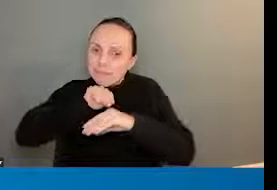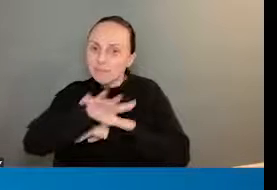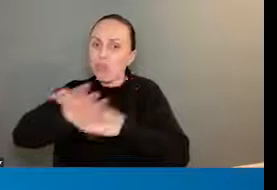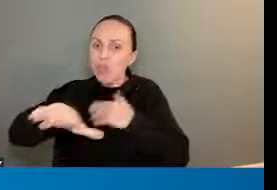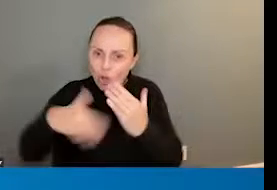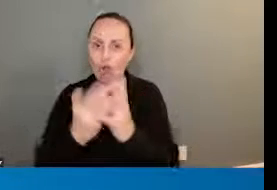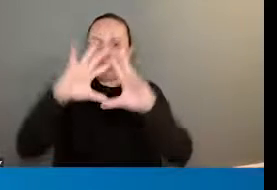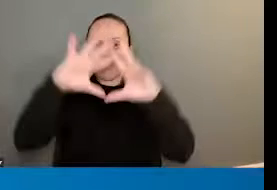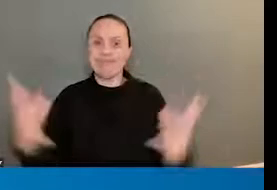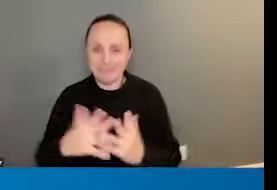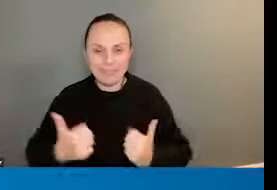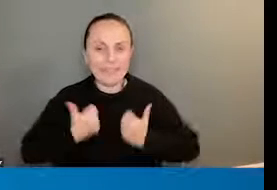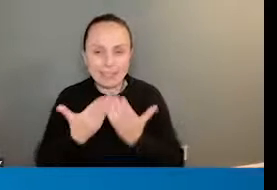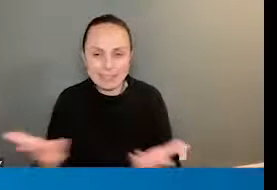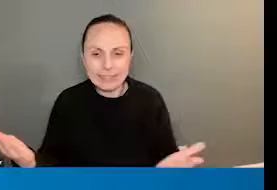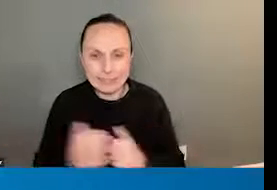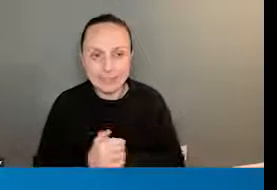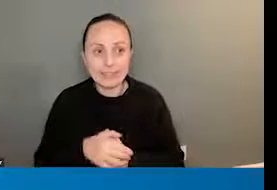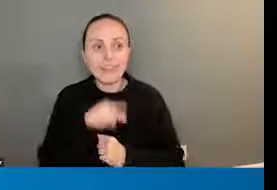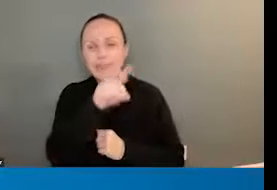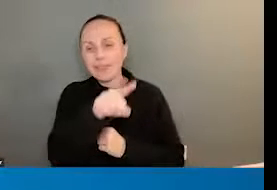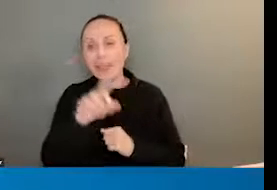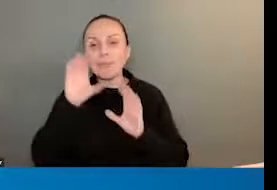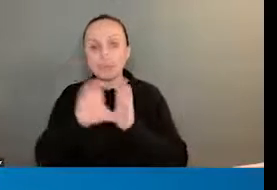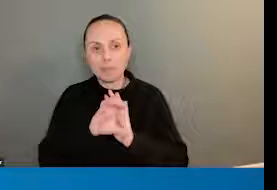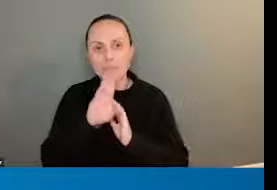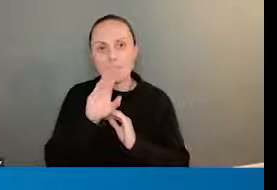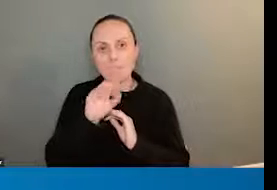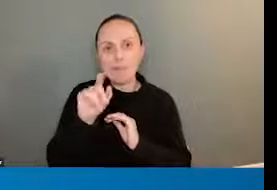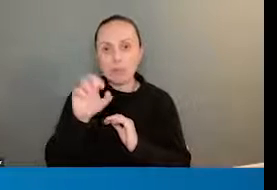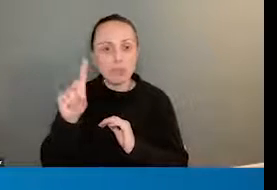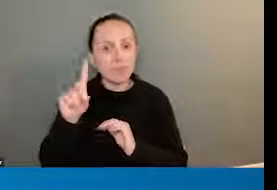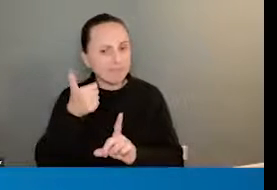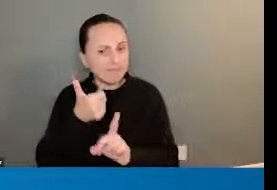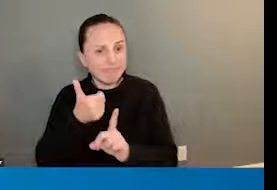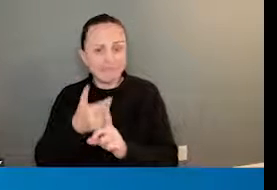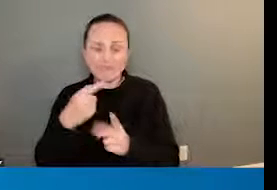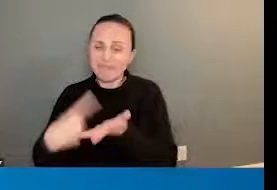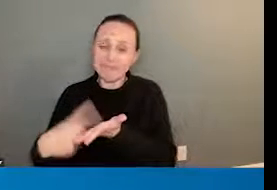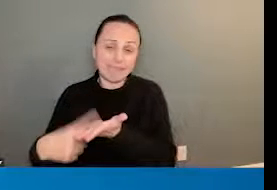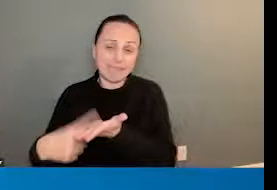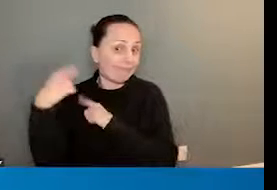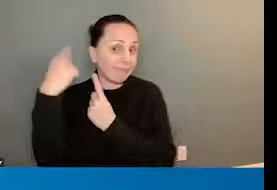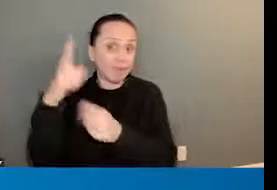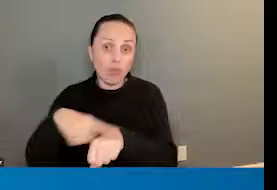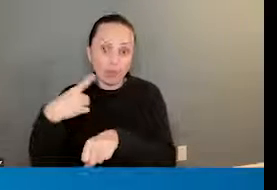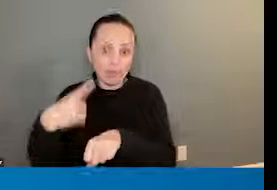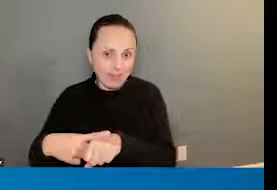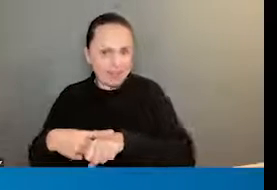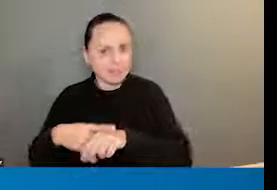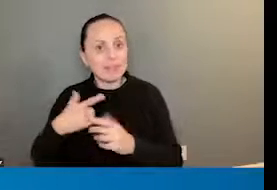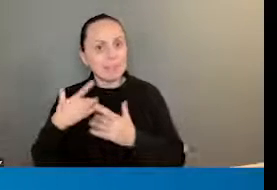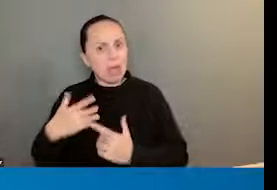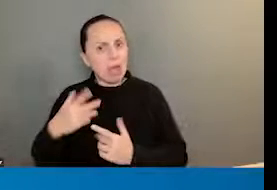of the things. So this is a photo of Bob Bullard, somebody who's been having these conversations for a long time. He's oftentimes